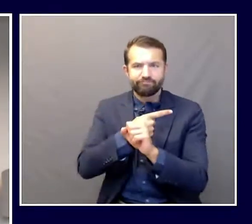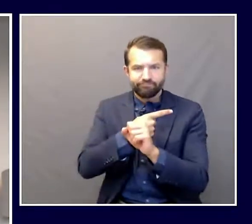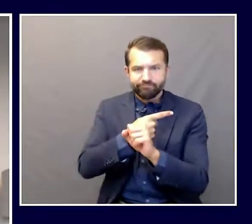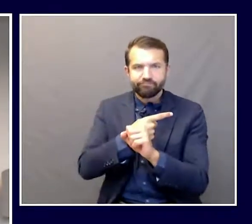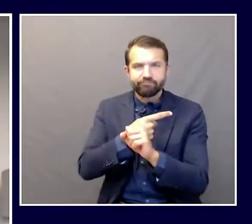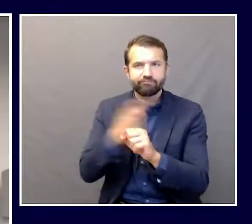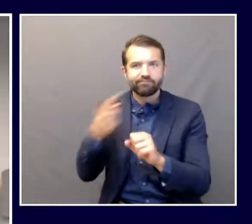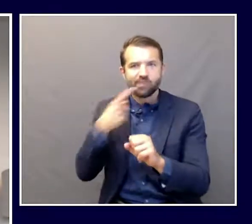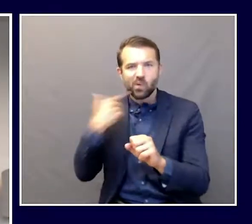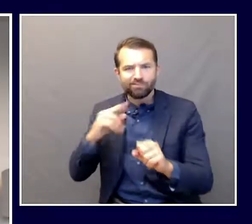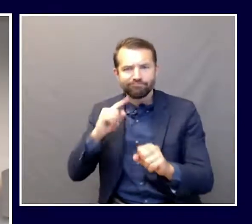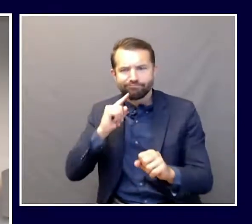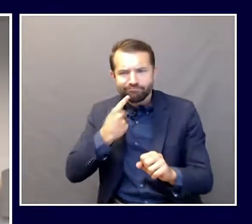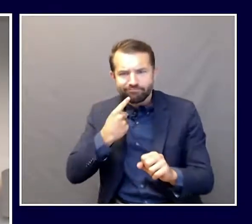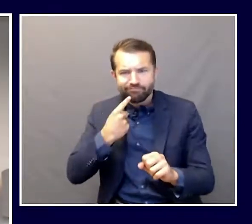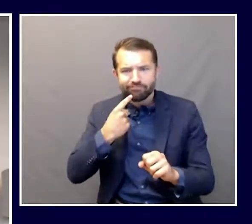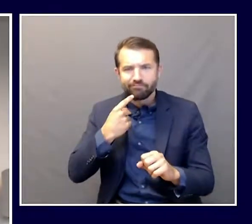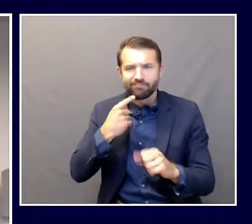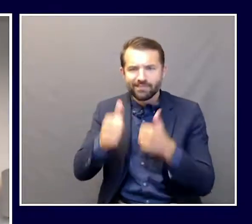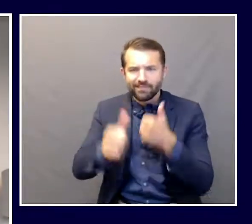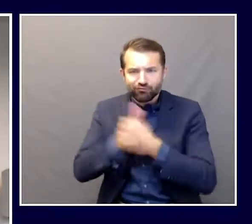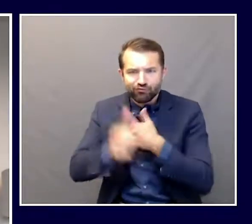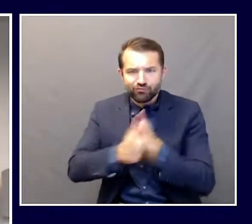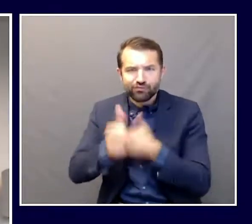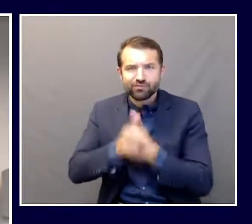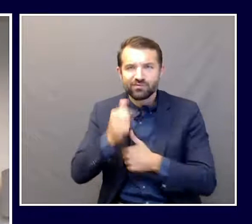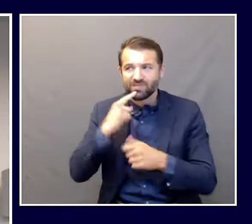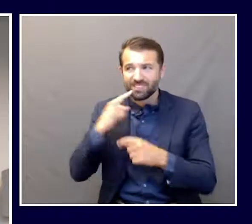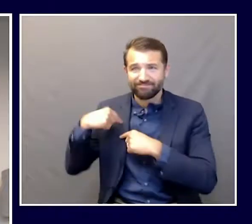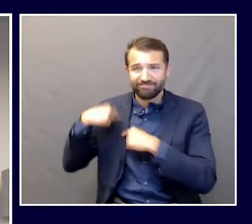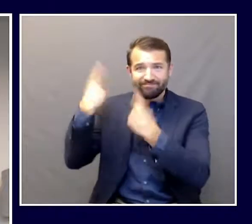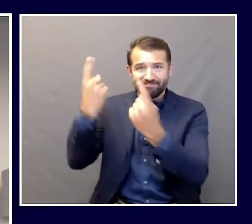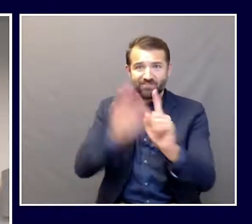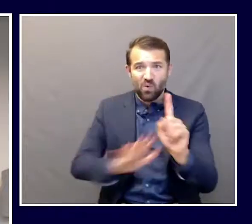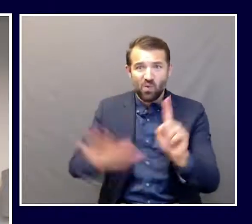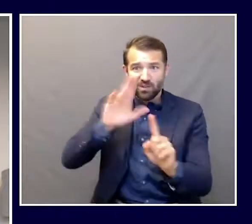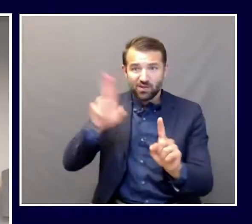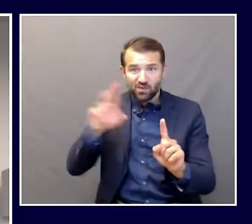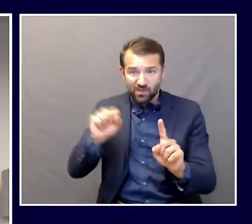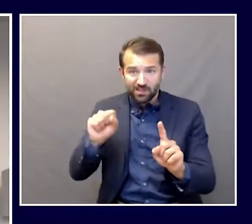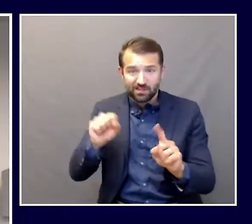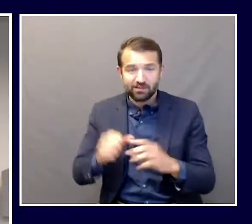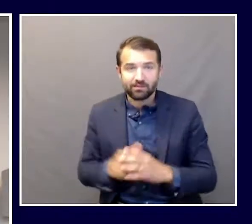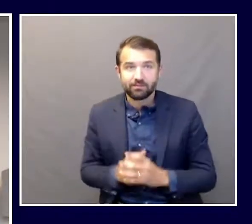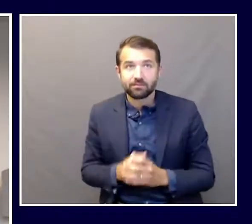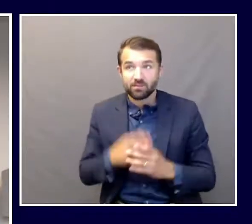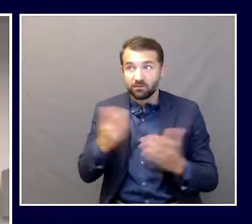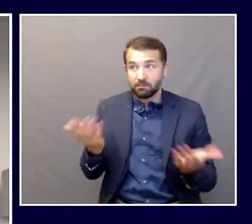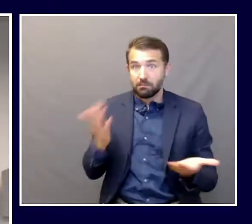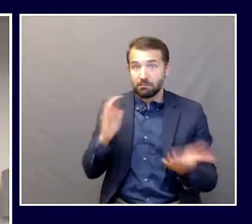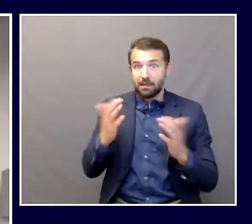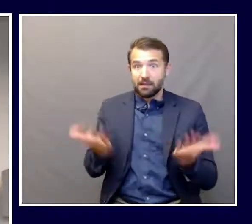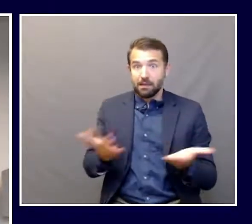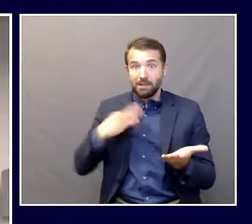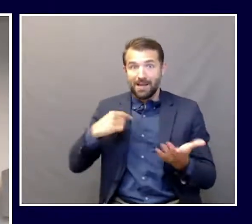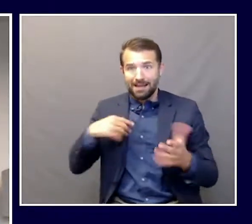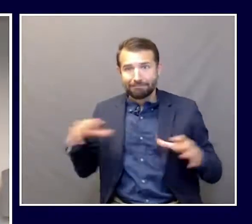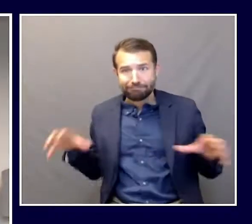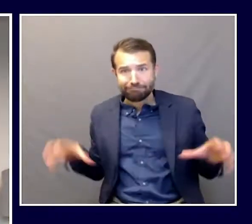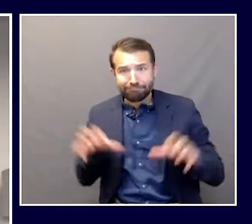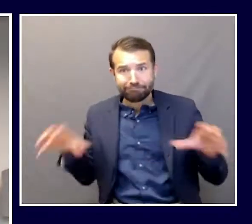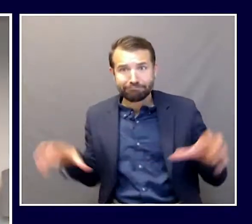made against COVID. Getting vaccinated is the best way to protect us all from variants like